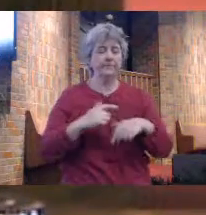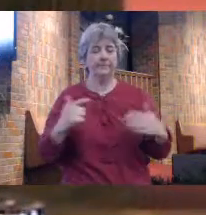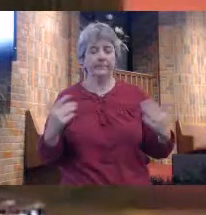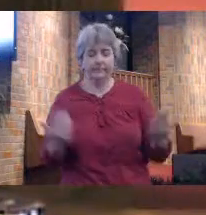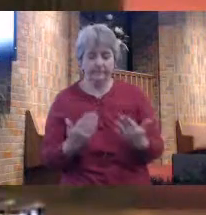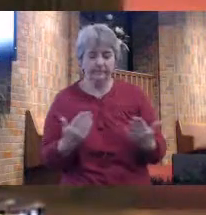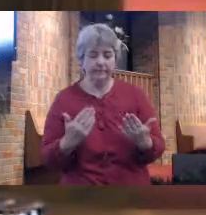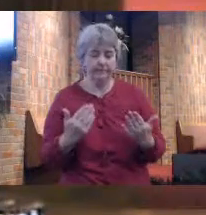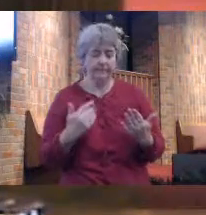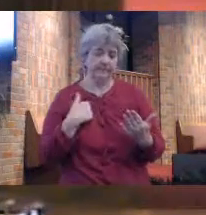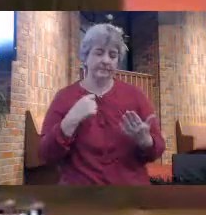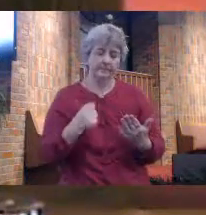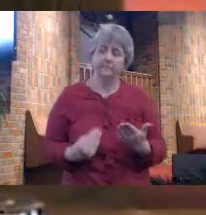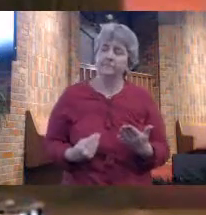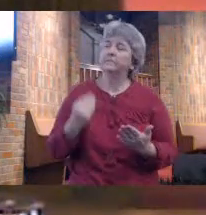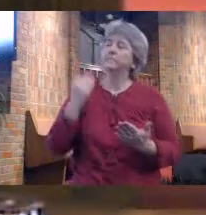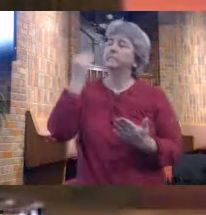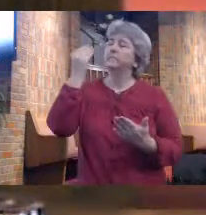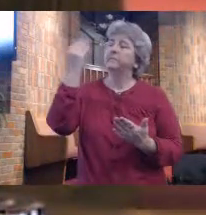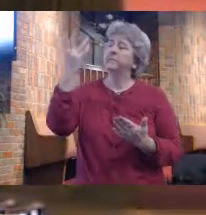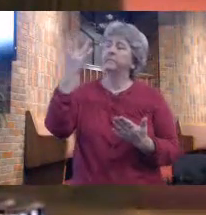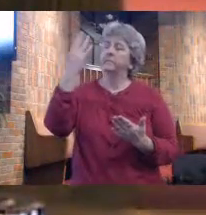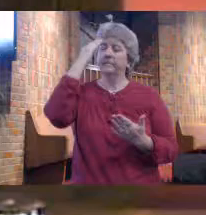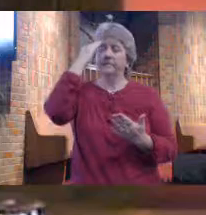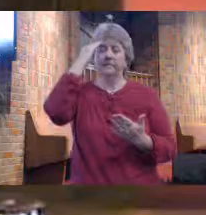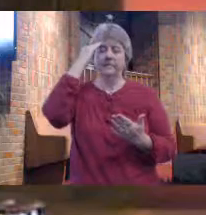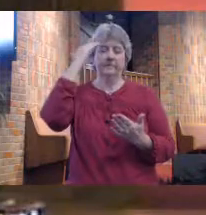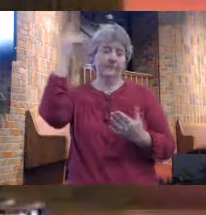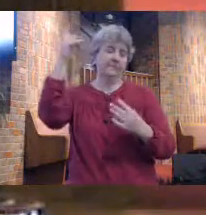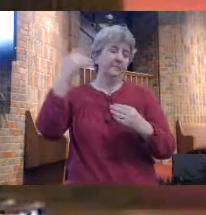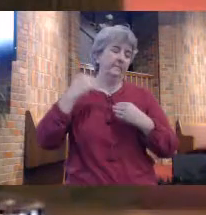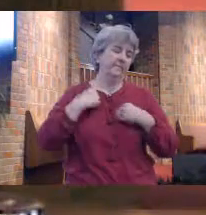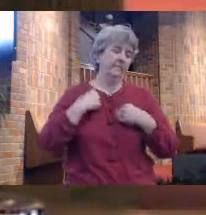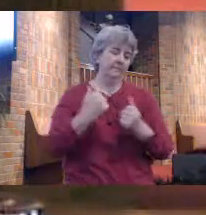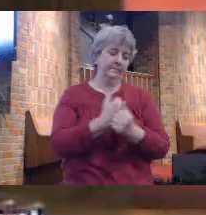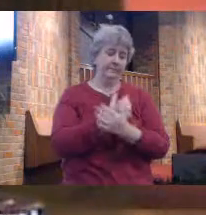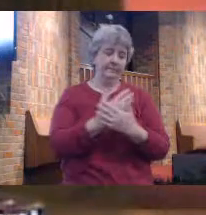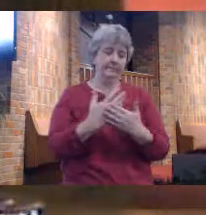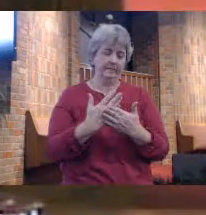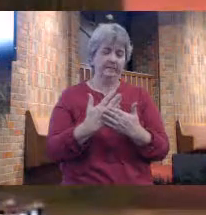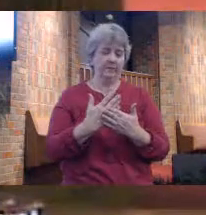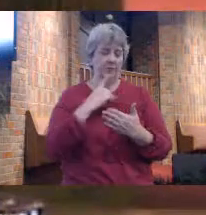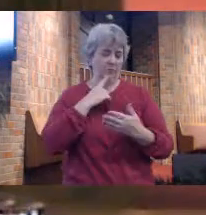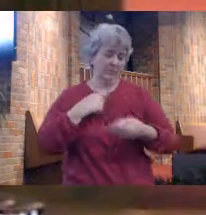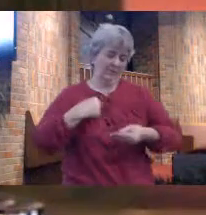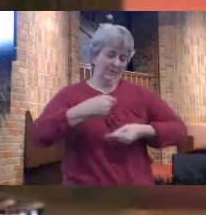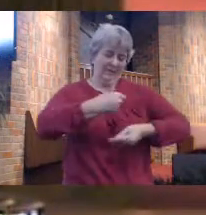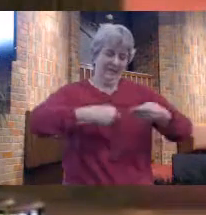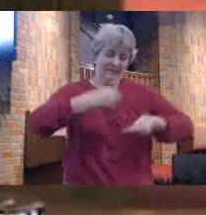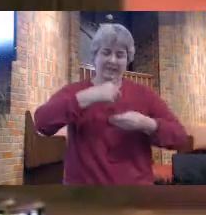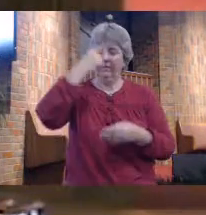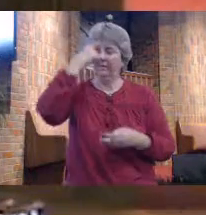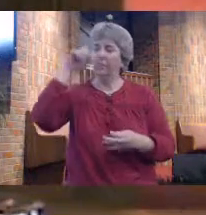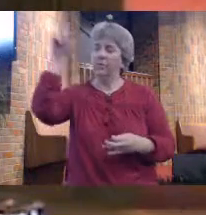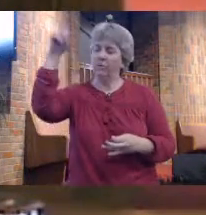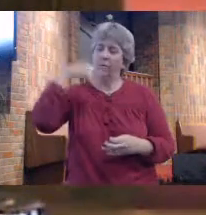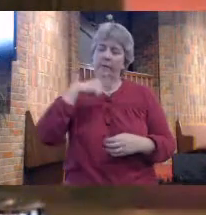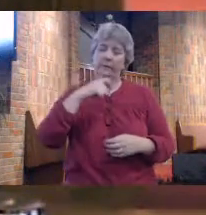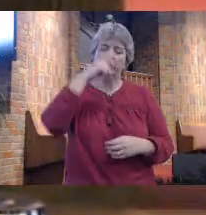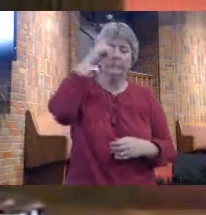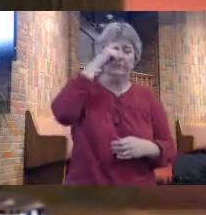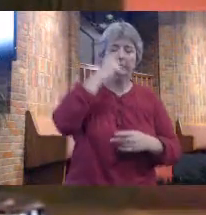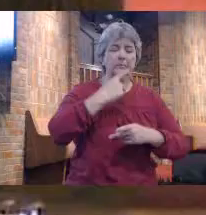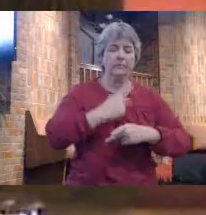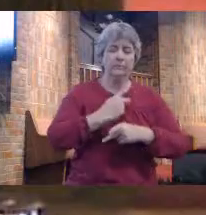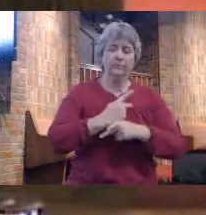have to give back, and to remember that everything we have is yours, and we are just stewards of it. May we be good stewards and give back